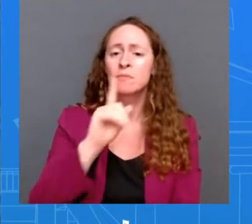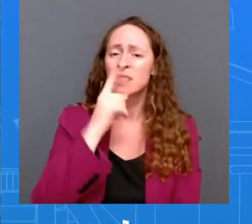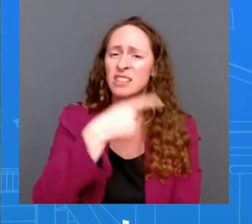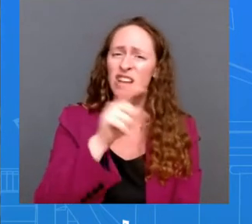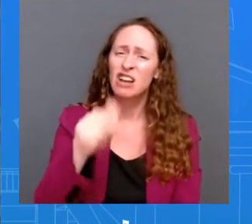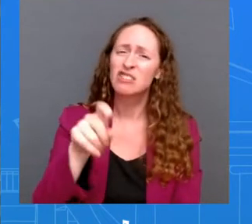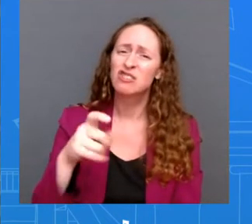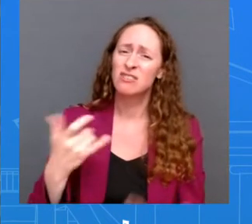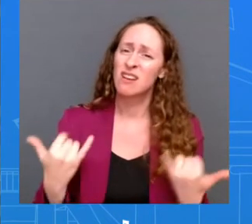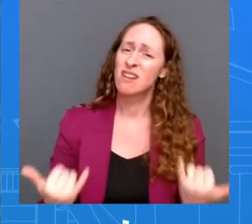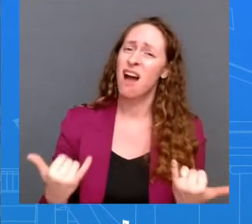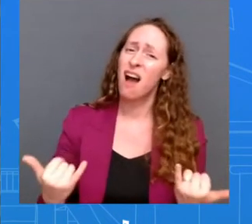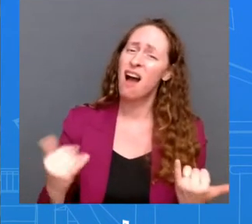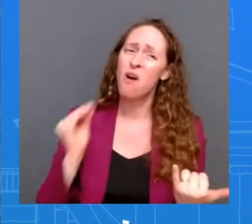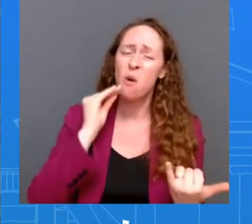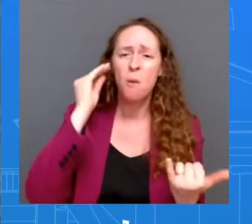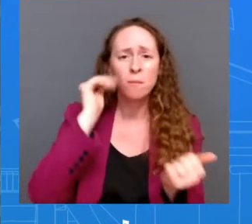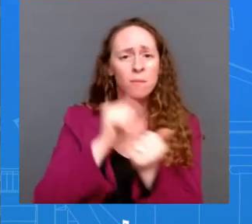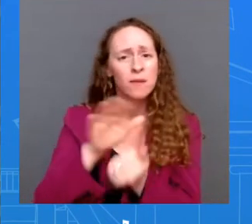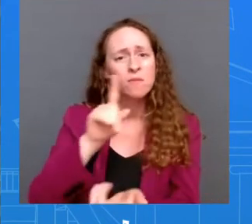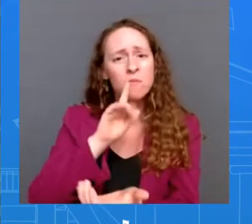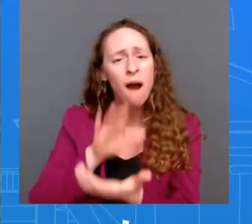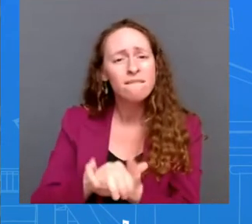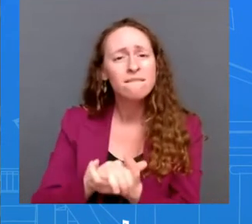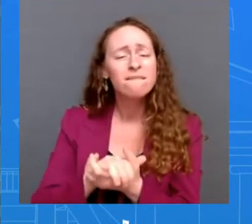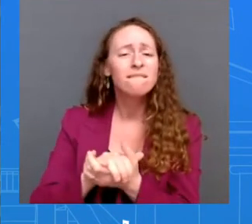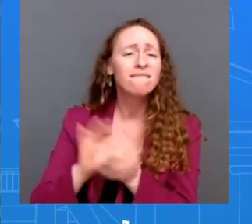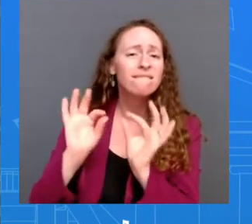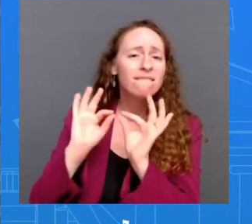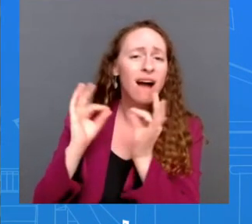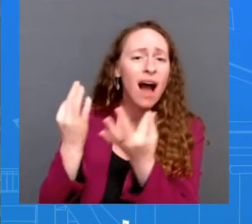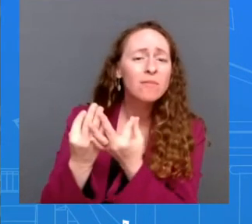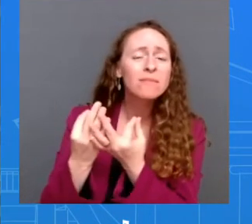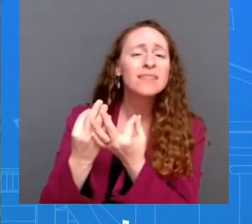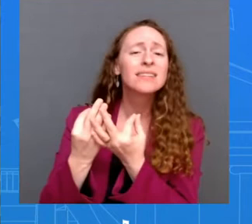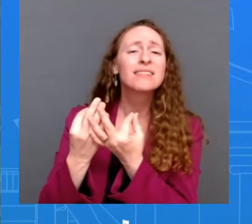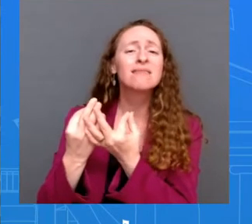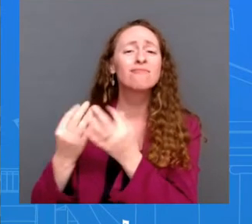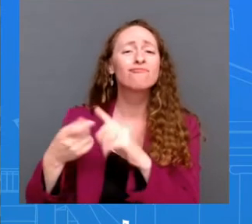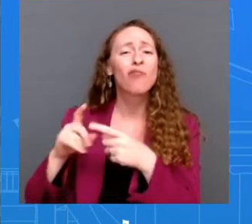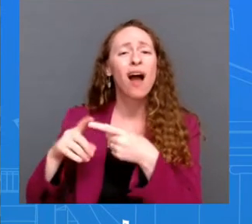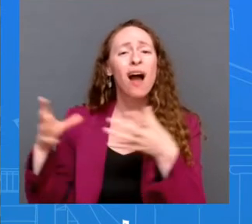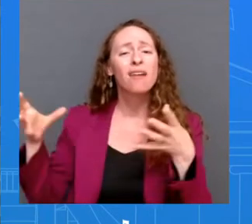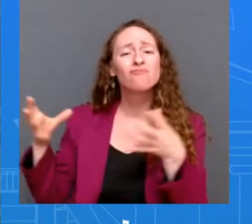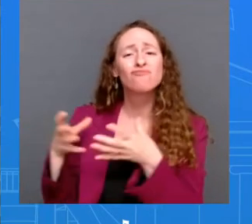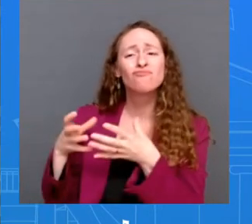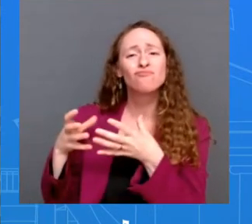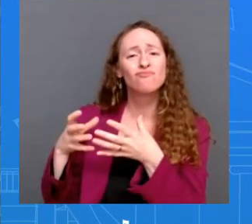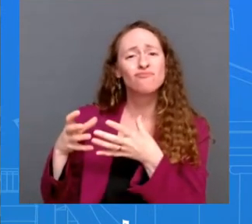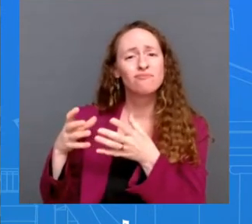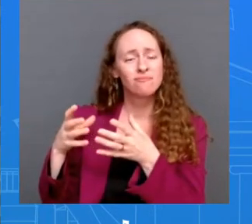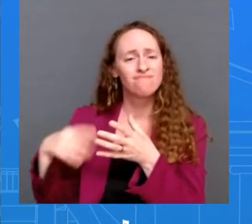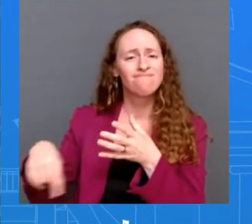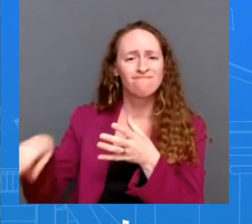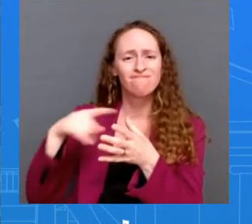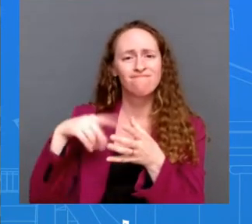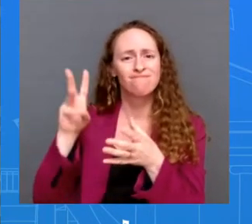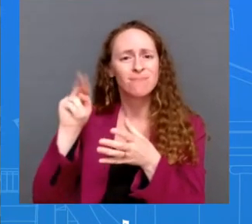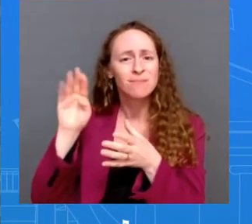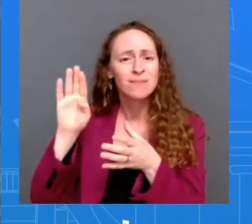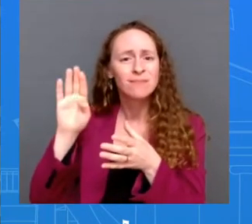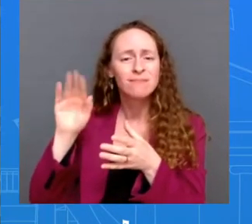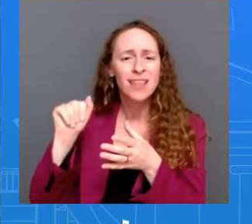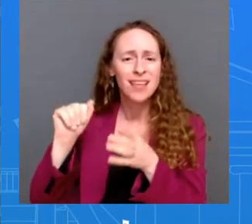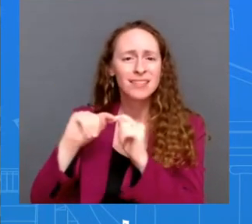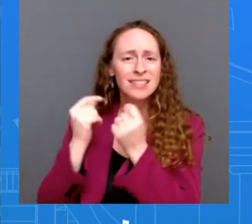friends, and teammates. Under President Biden's direction, the U.S. government continues to work